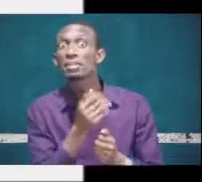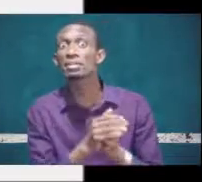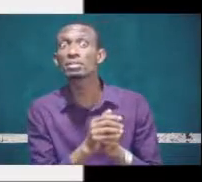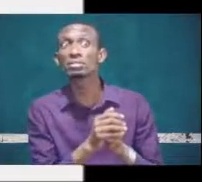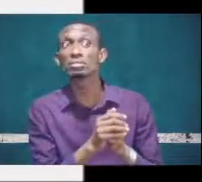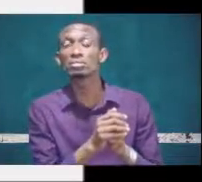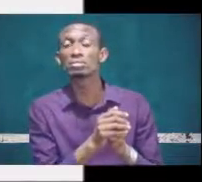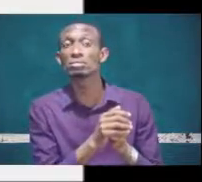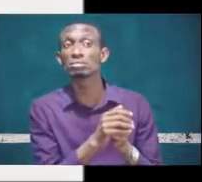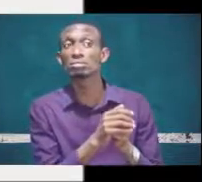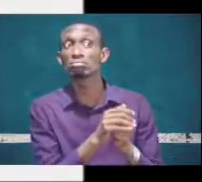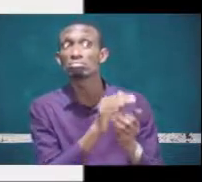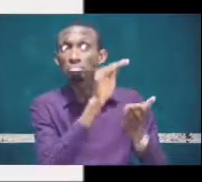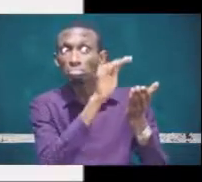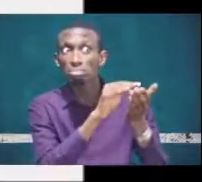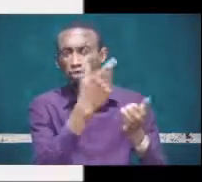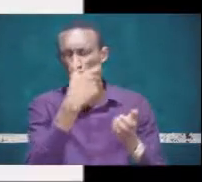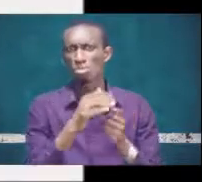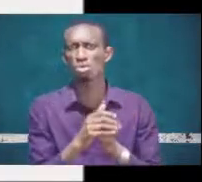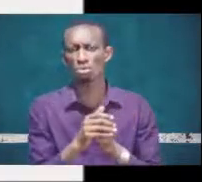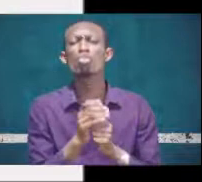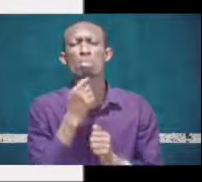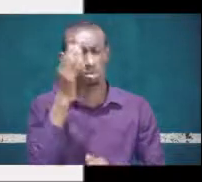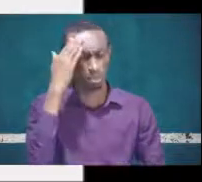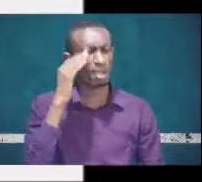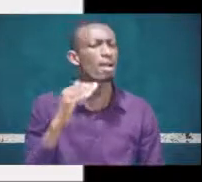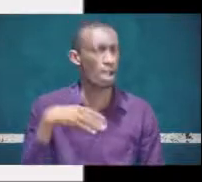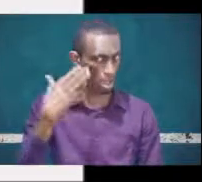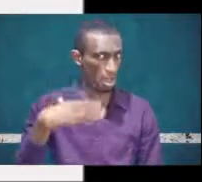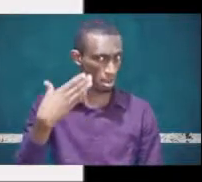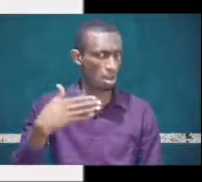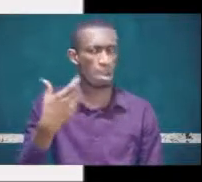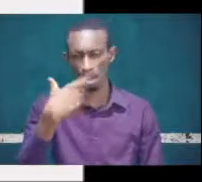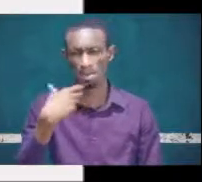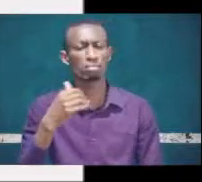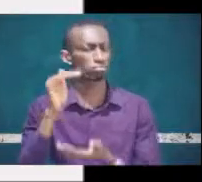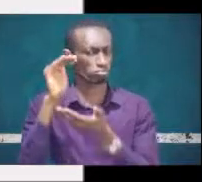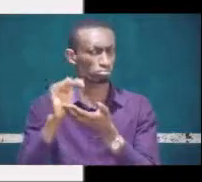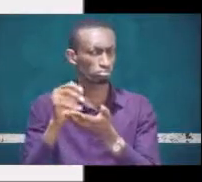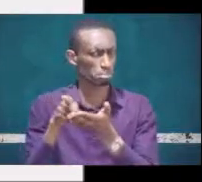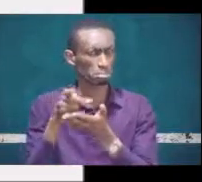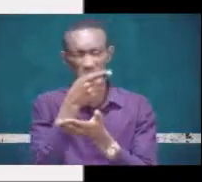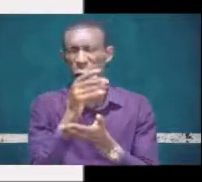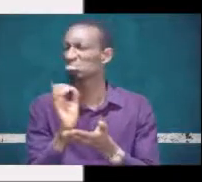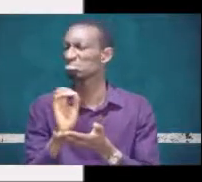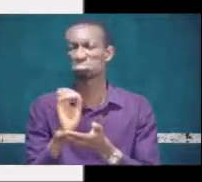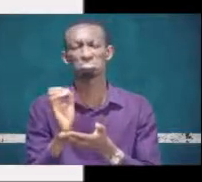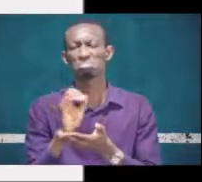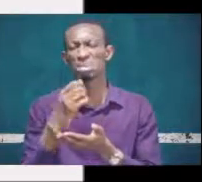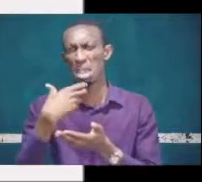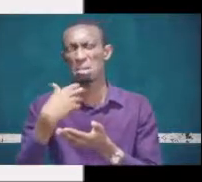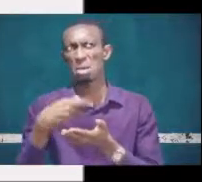it reduces, we expect an increase in quantity demand, but in this case now, these people, the consumers of these goods, are